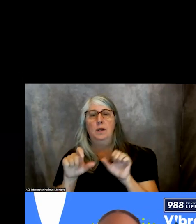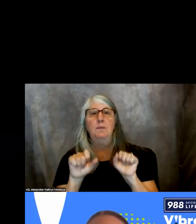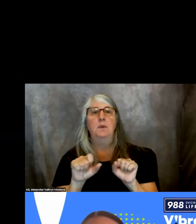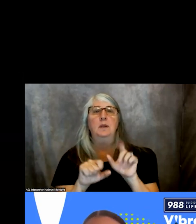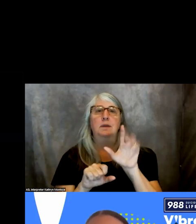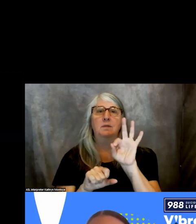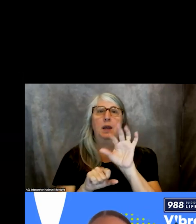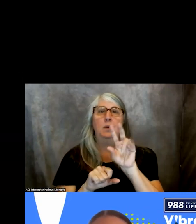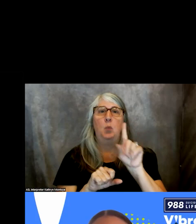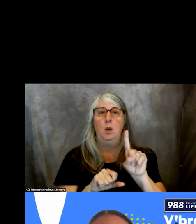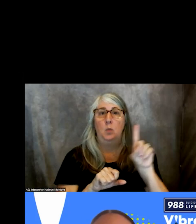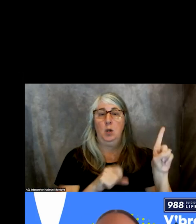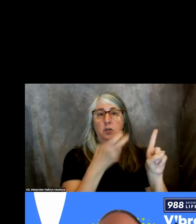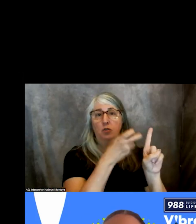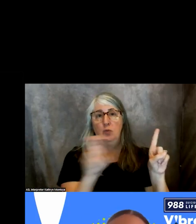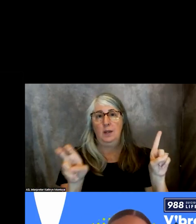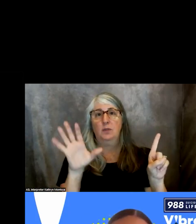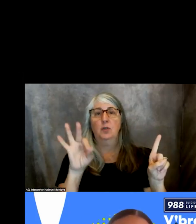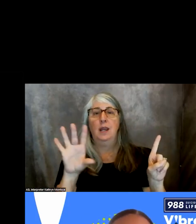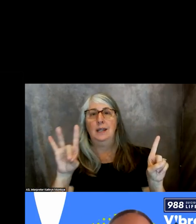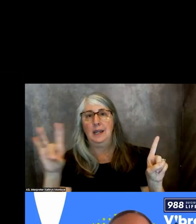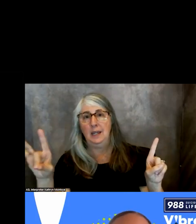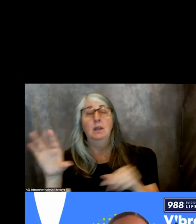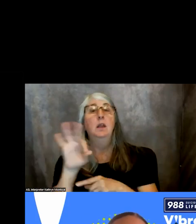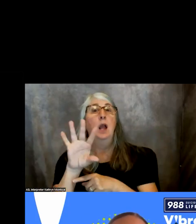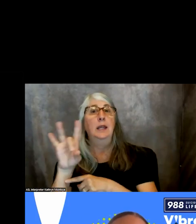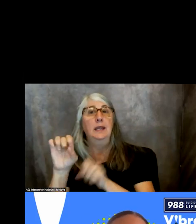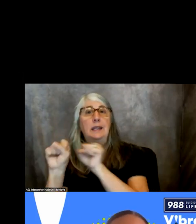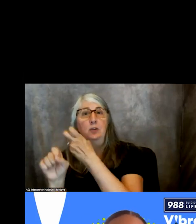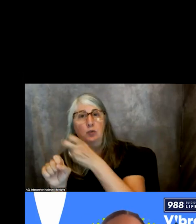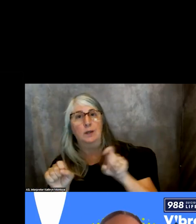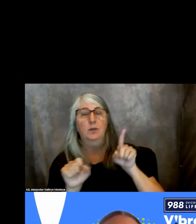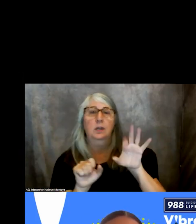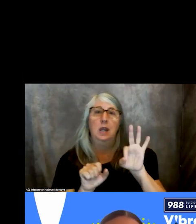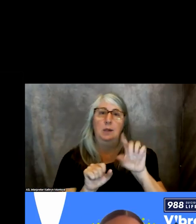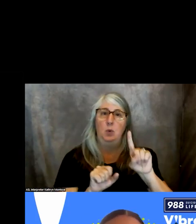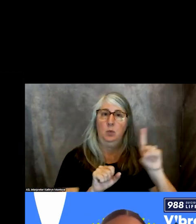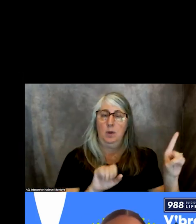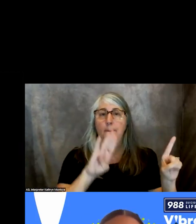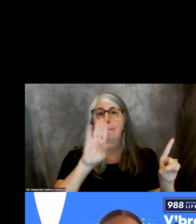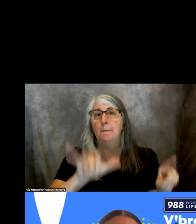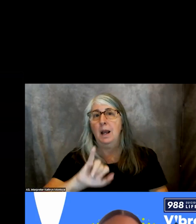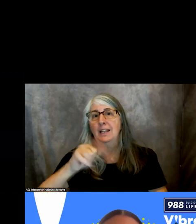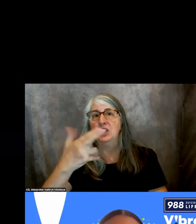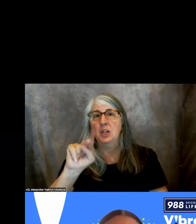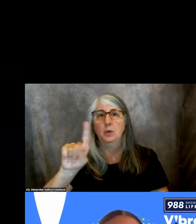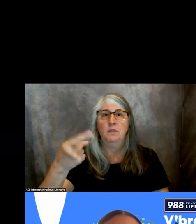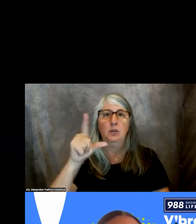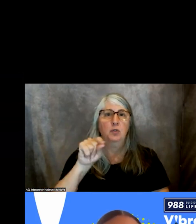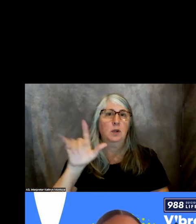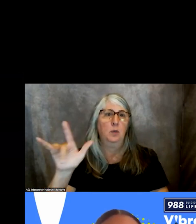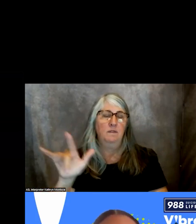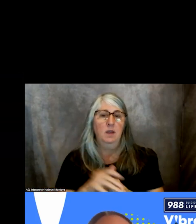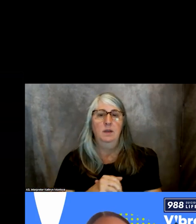to transfer to 988 and vice versa by January 1st, 2005. It also includes, it